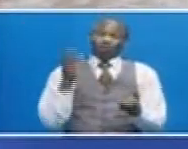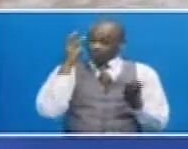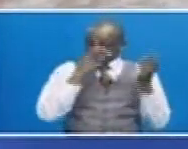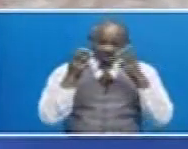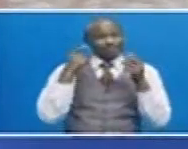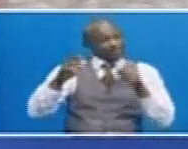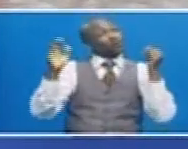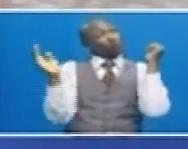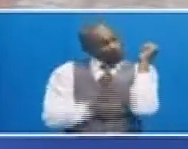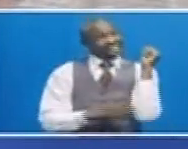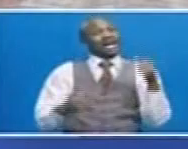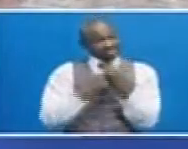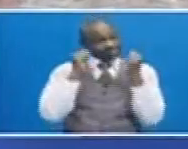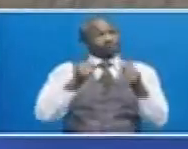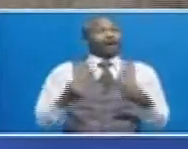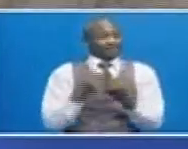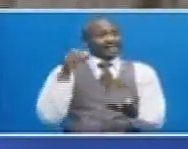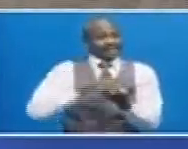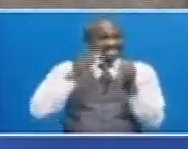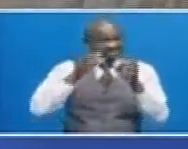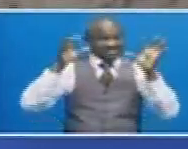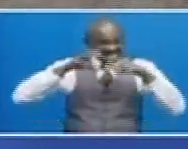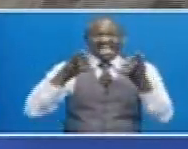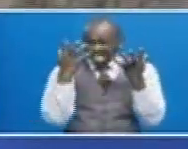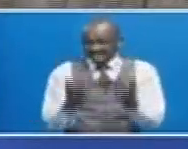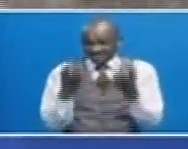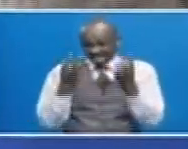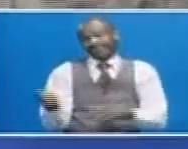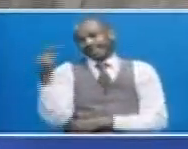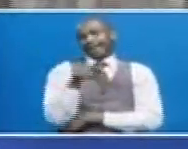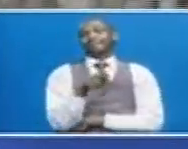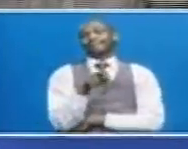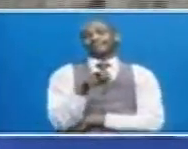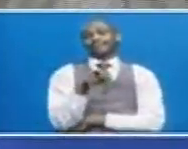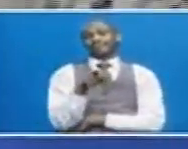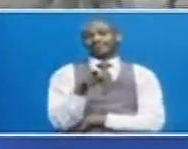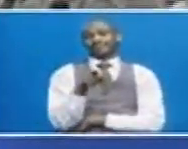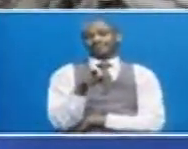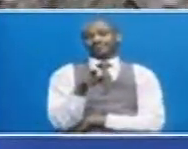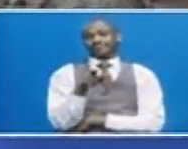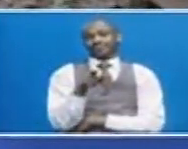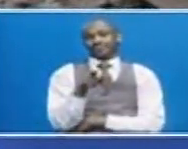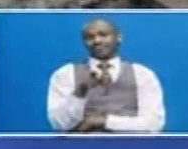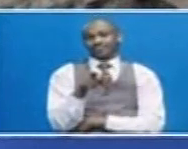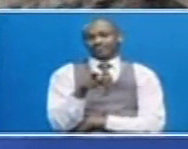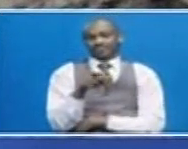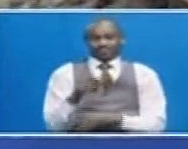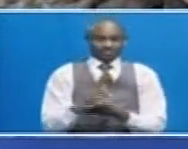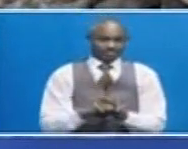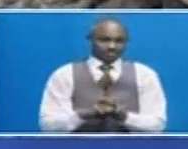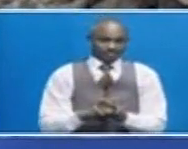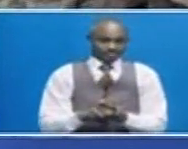worse accident might occur here in case the El Nino rains that are expected to be heavier than that experienced in